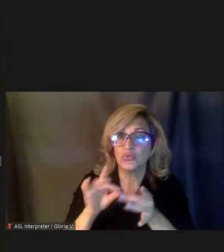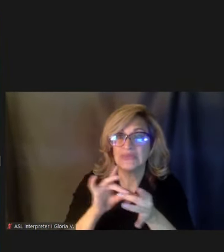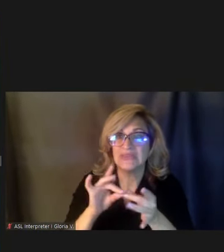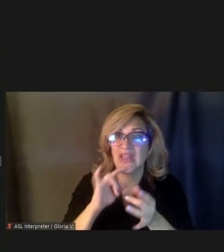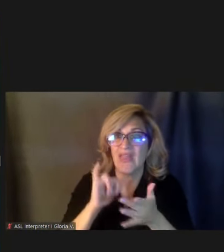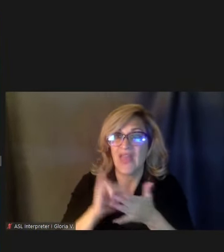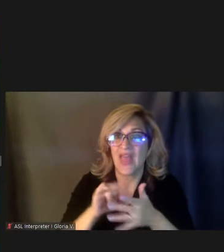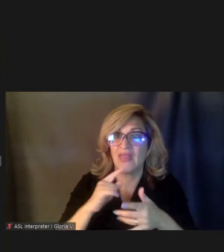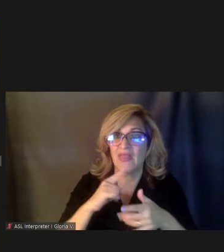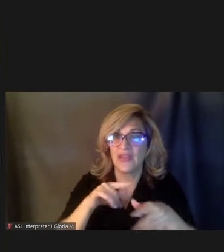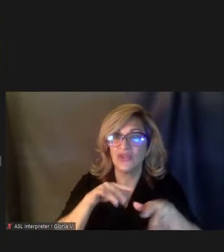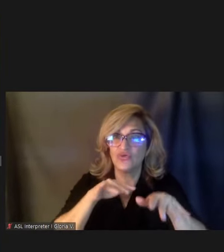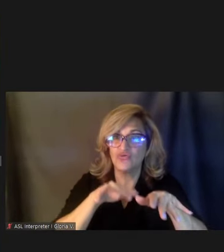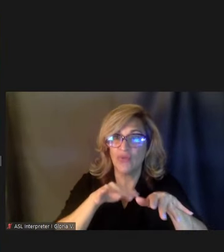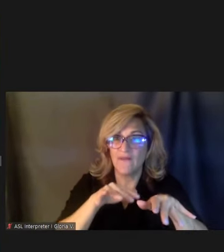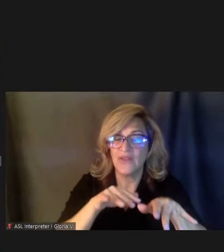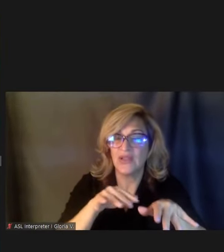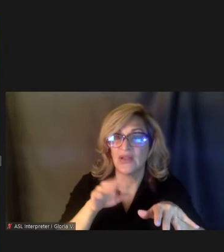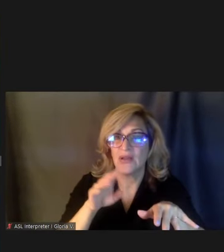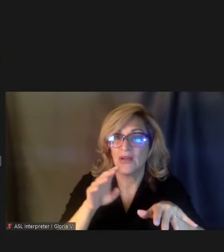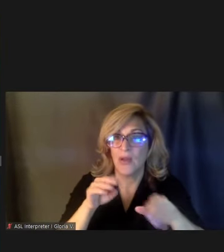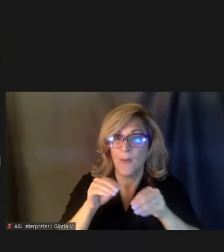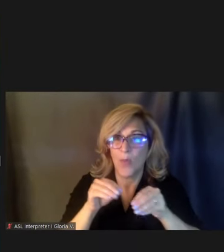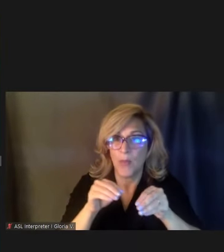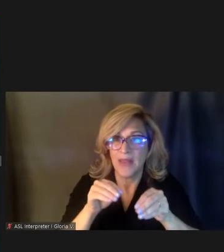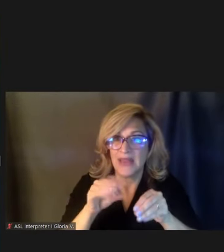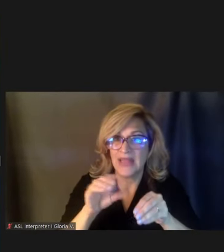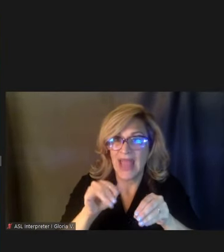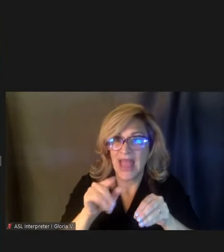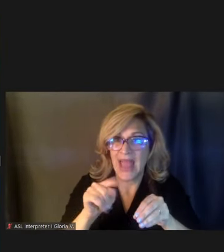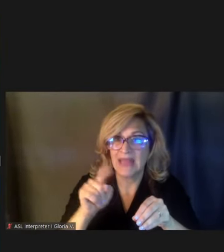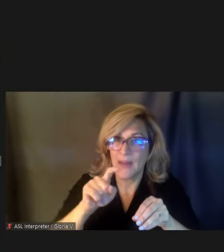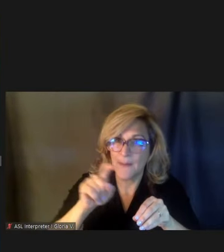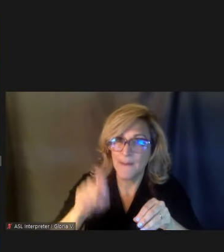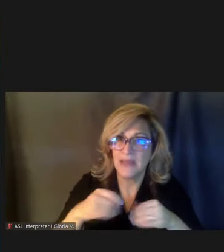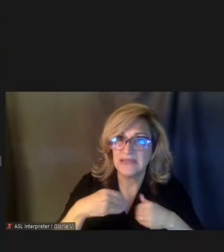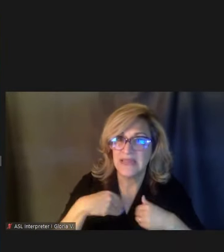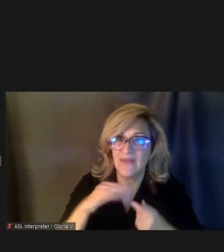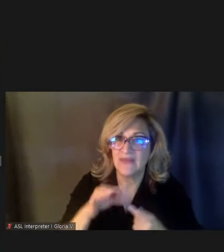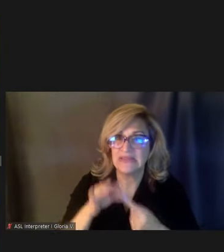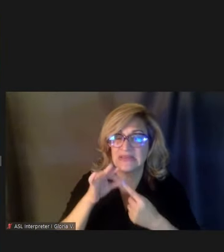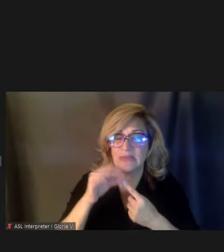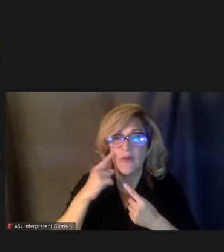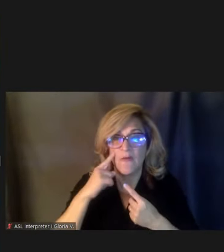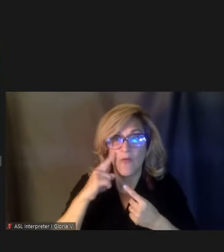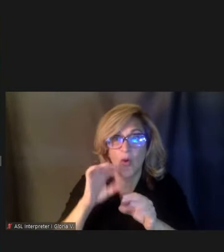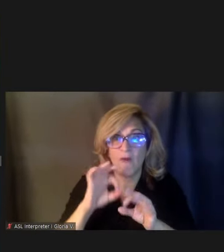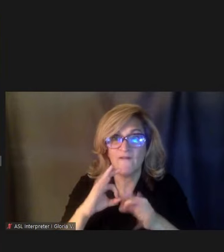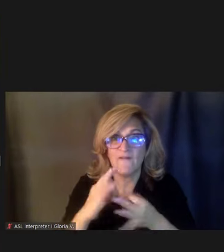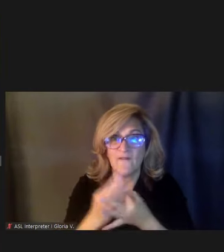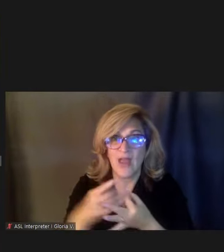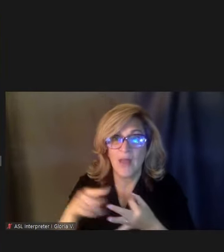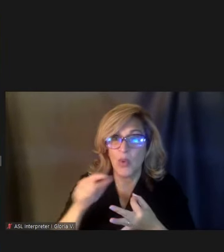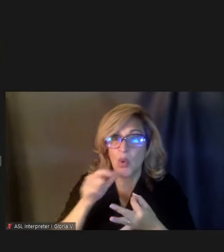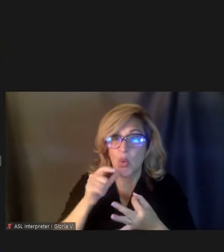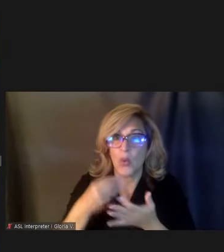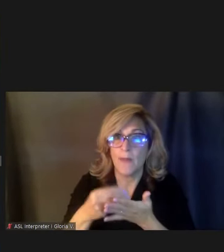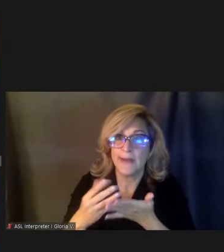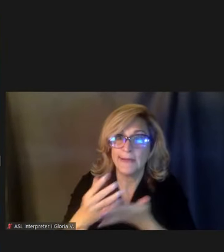Traffic Mobility Act states that they must have an exemption for families making less than